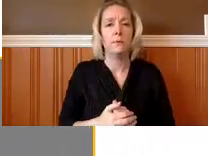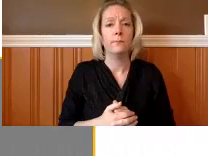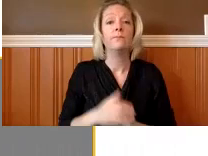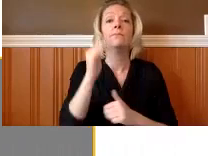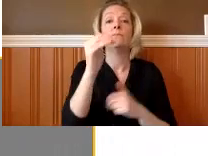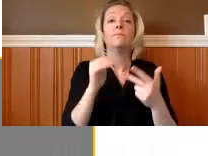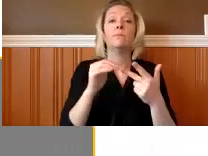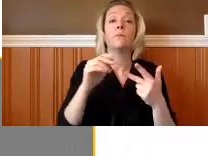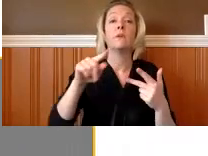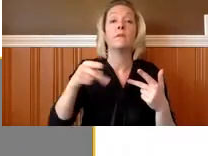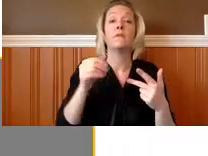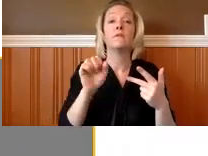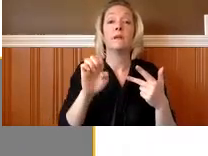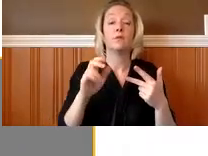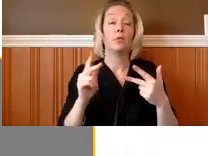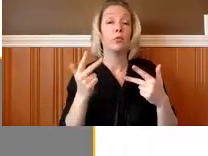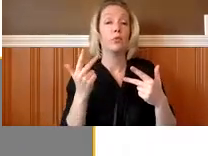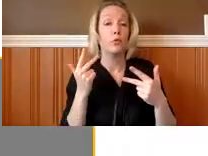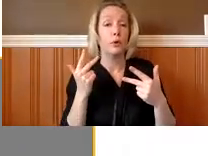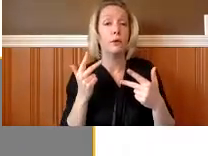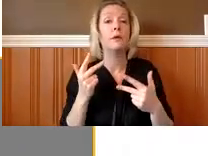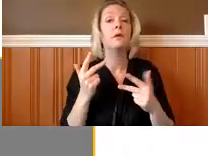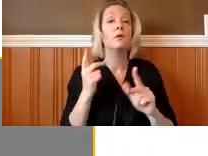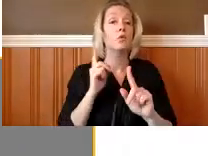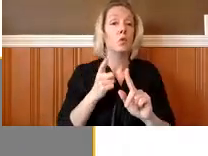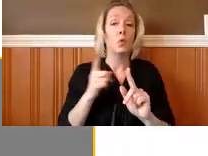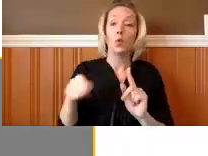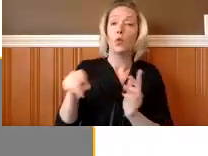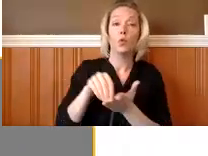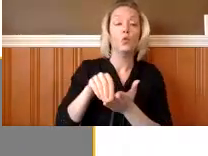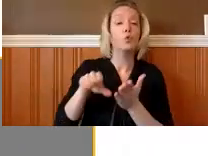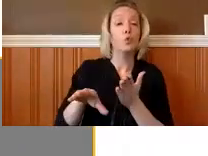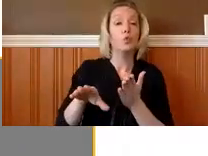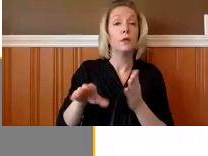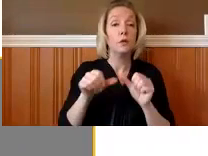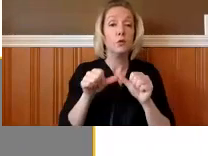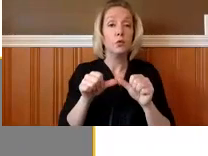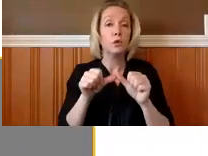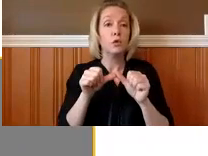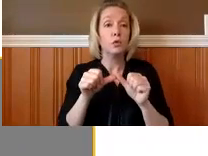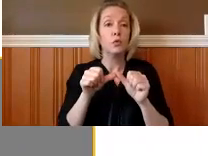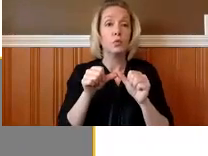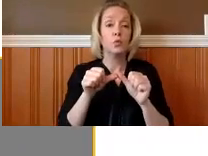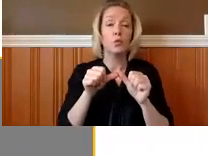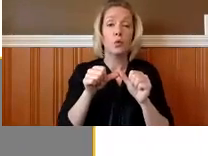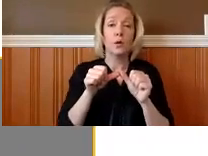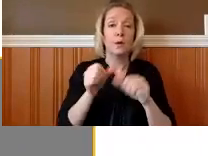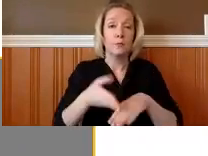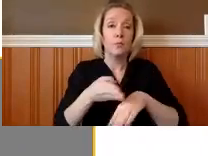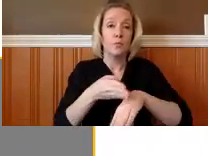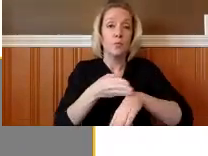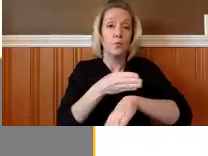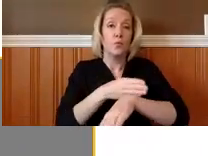And then in phase 3, we really want to help our students continue to resolve their characteristics, to really keep improving their